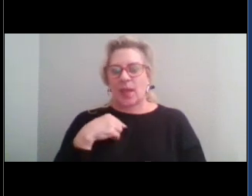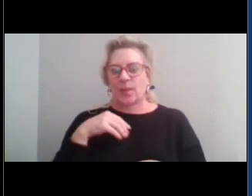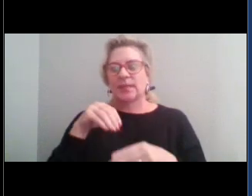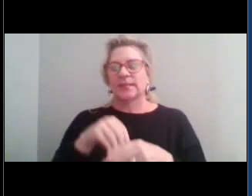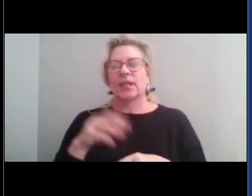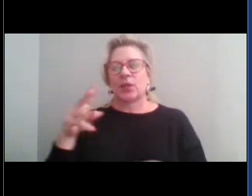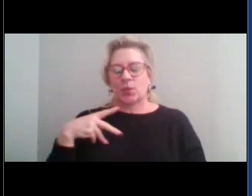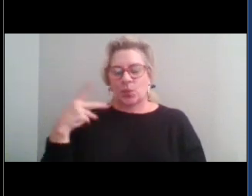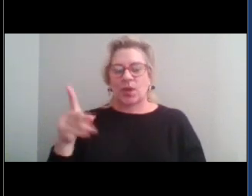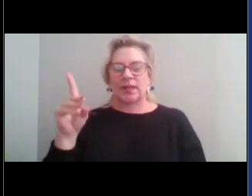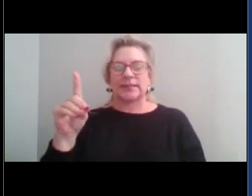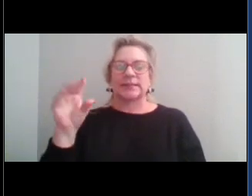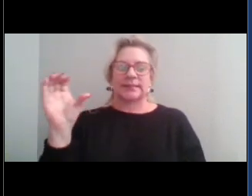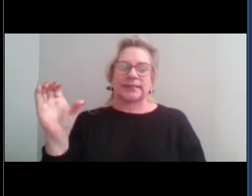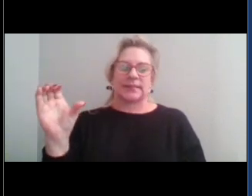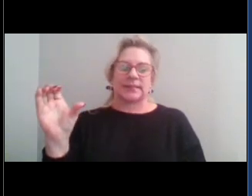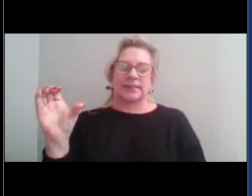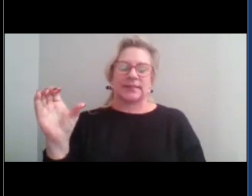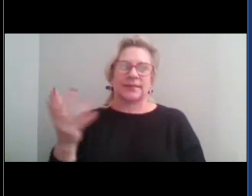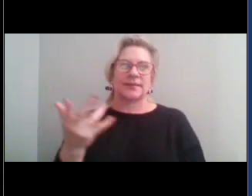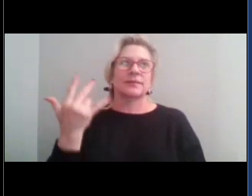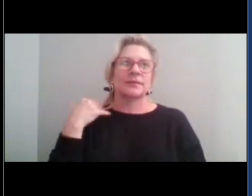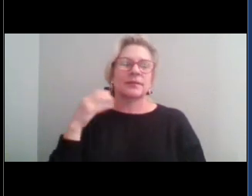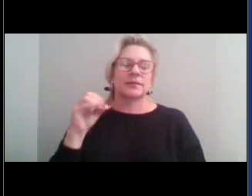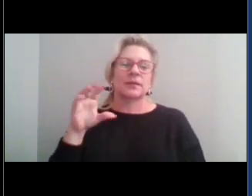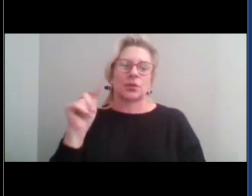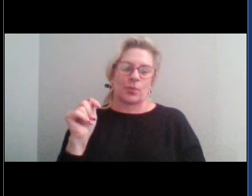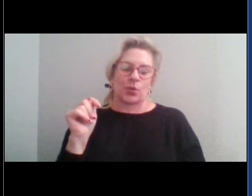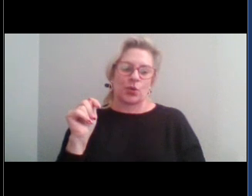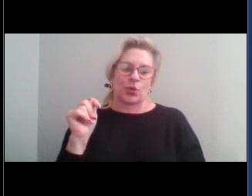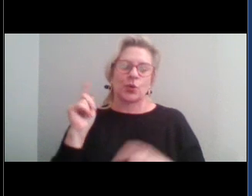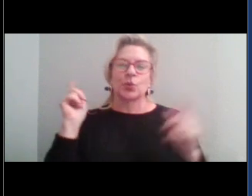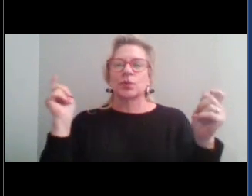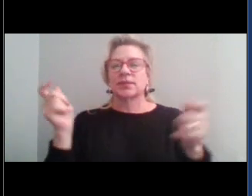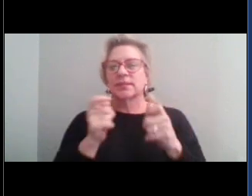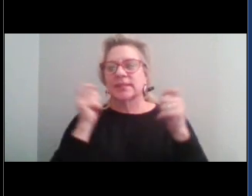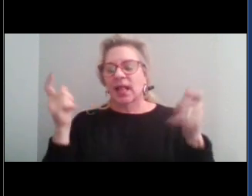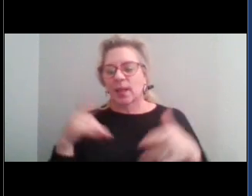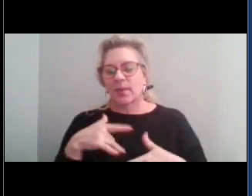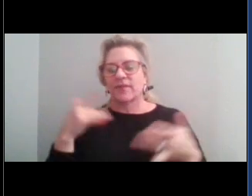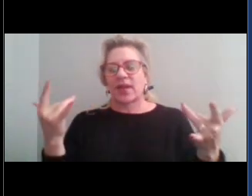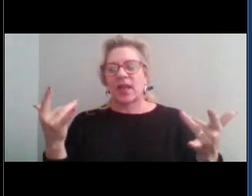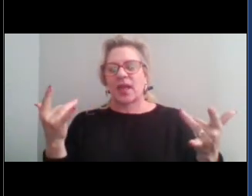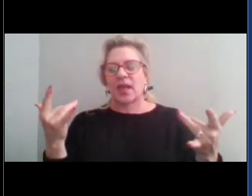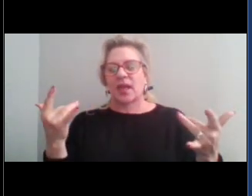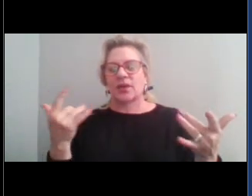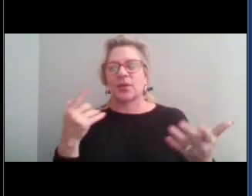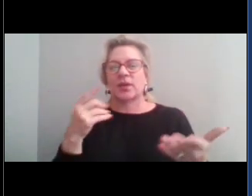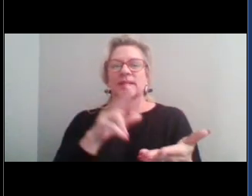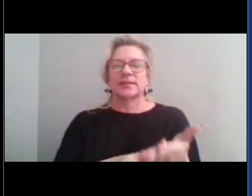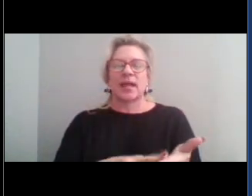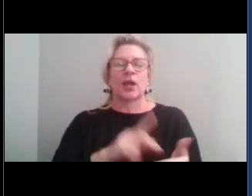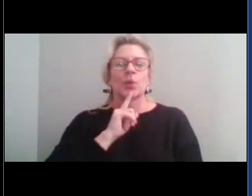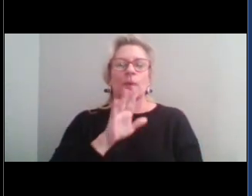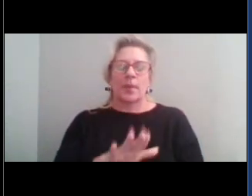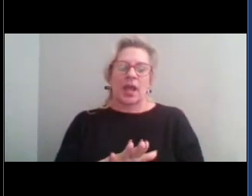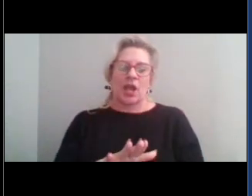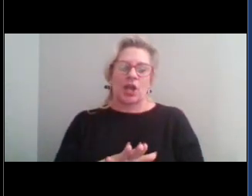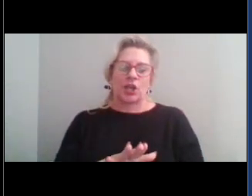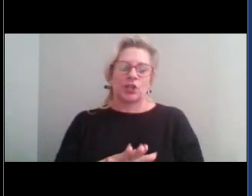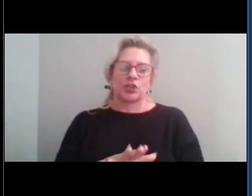Washington, D.C., in October to celebrate an event or to sign on to a pledge with